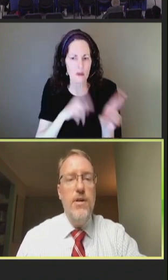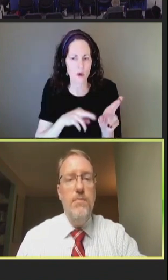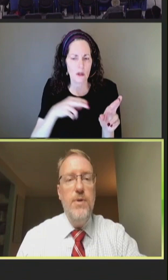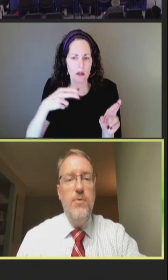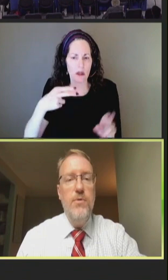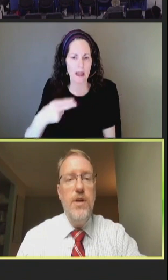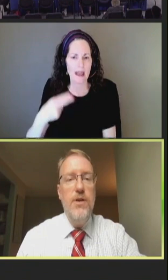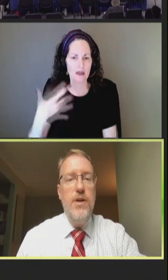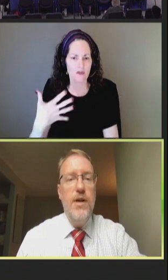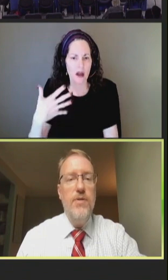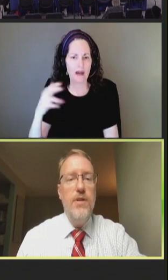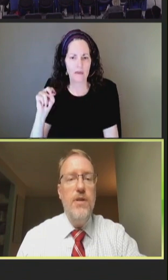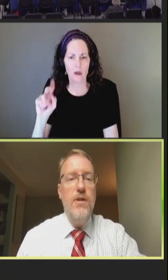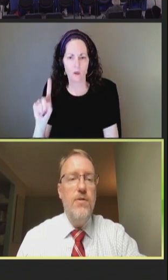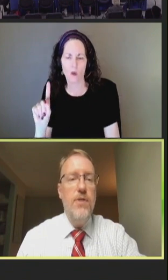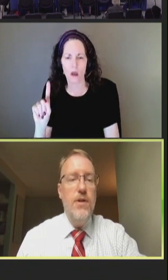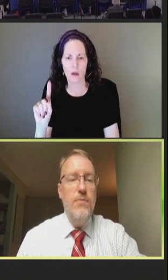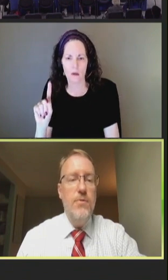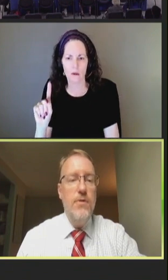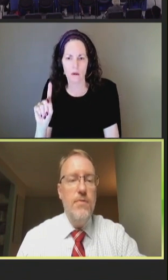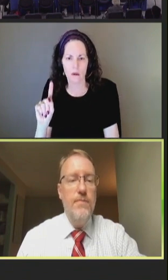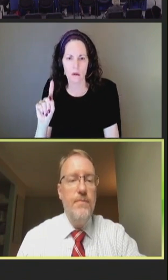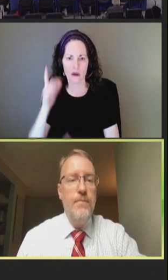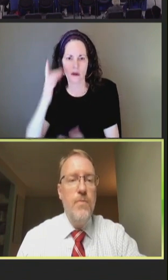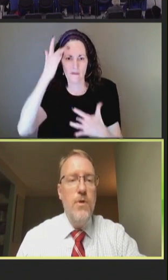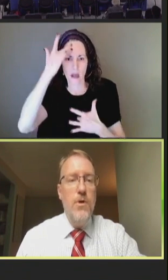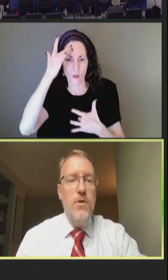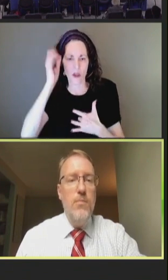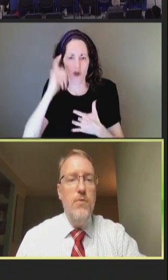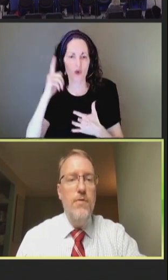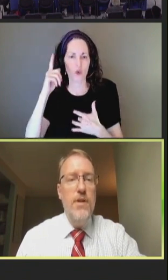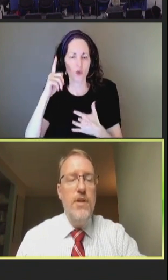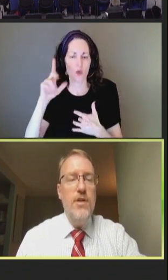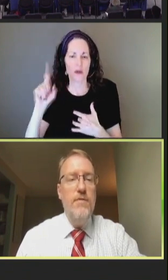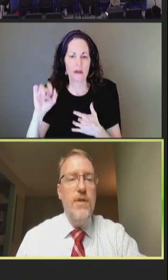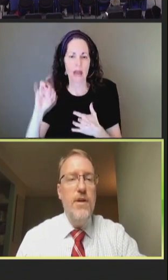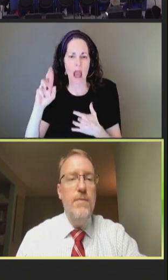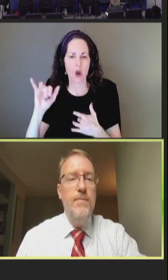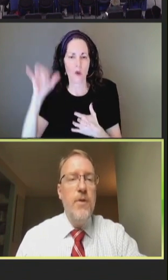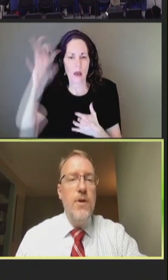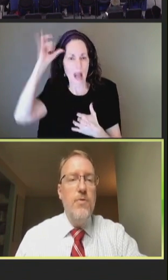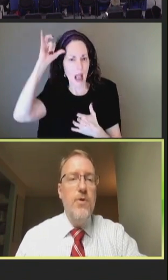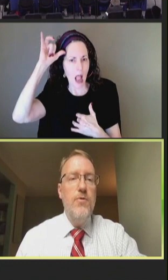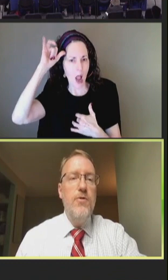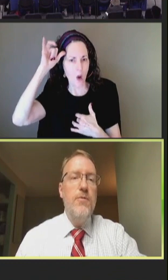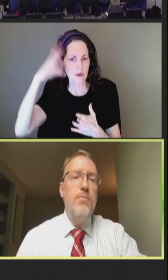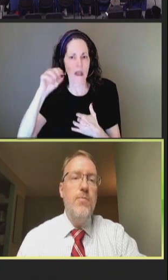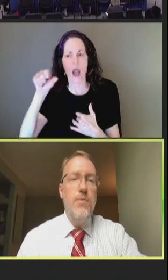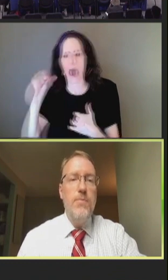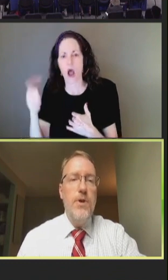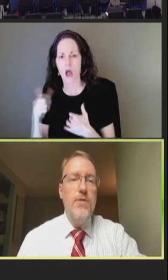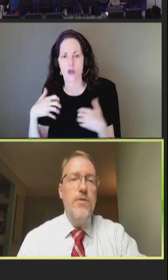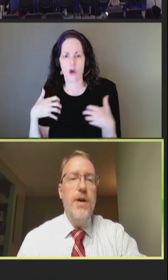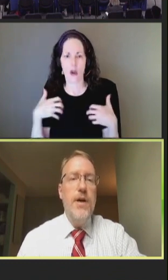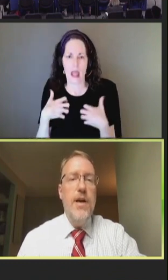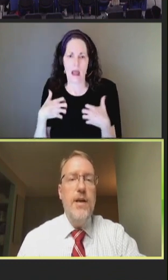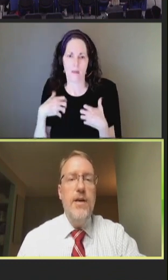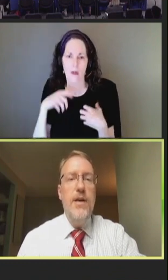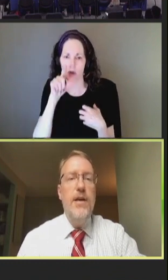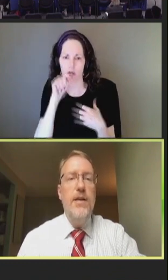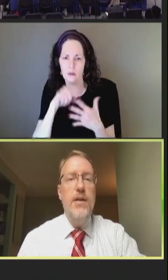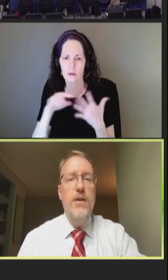influenza in people, dairy cows, and other animals. Moving to HIV, research sponsored